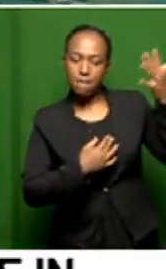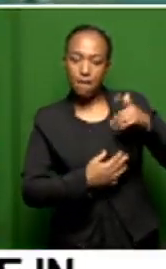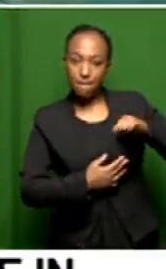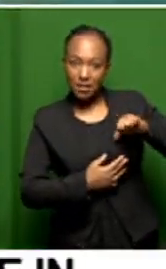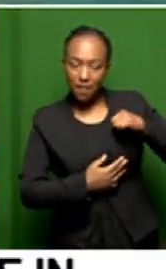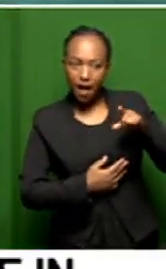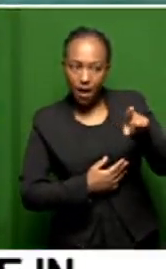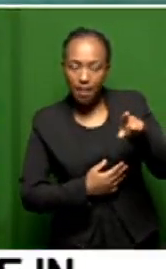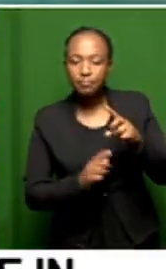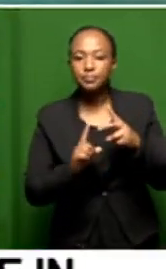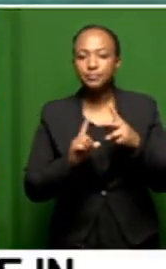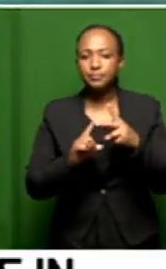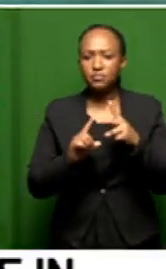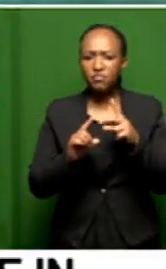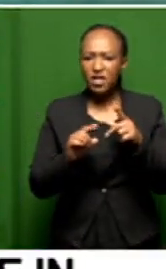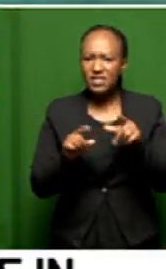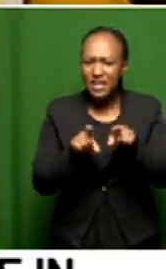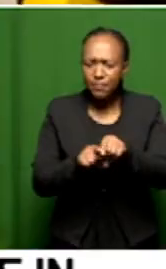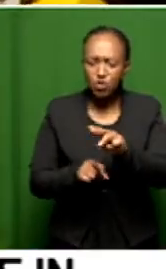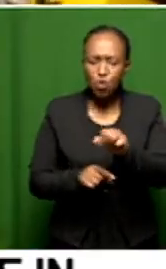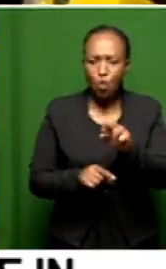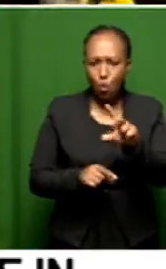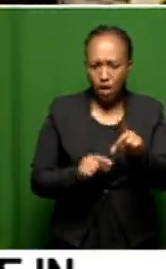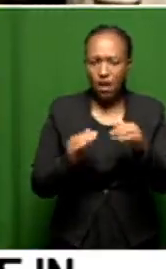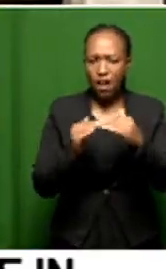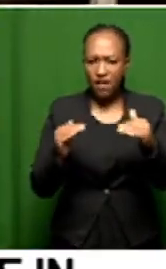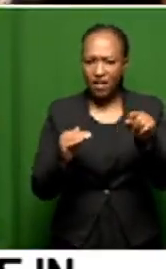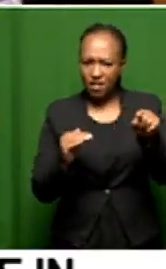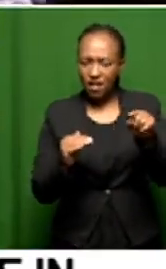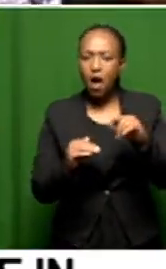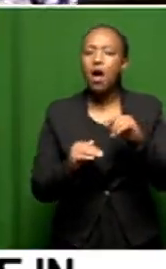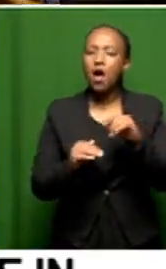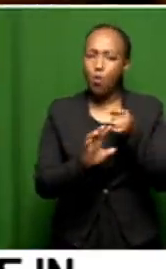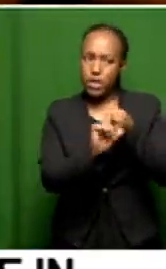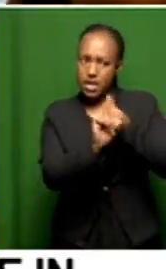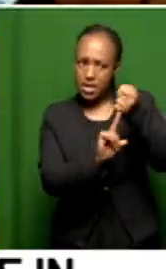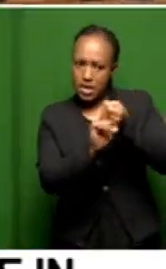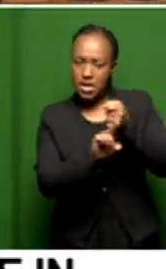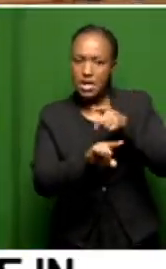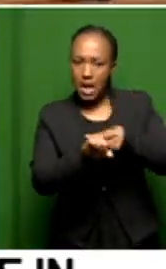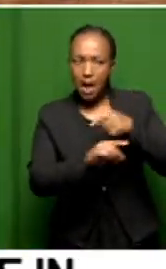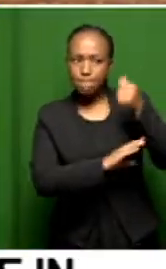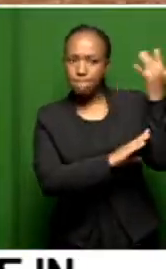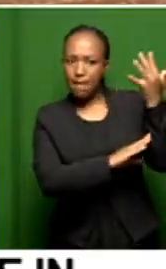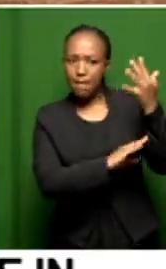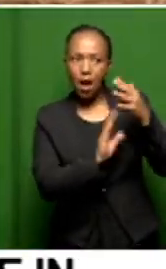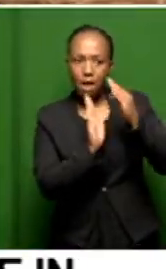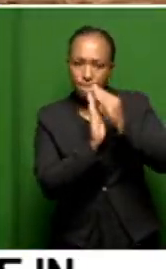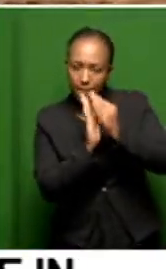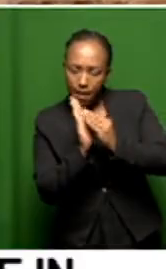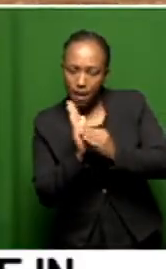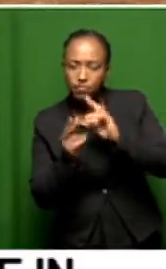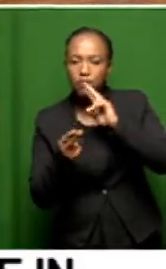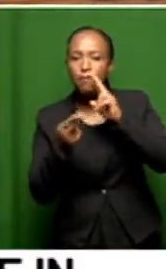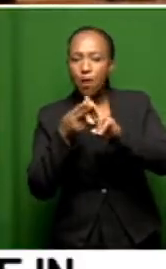level, contextualized to what level, we are now also pushing that within that contextualization of these manifestos, there is